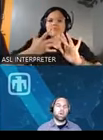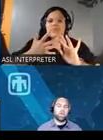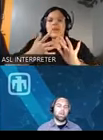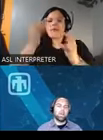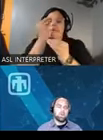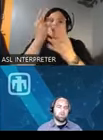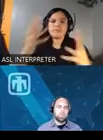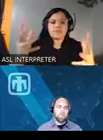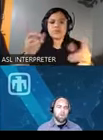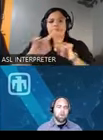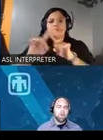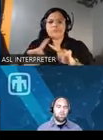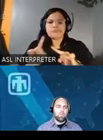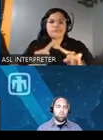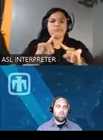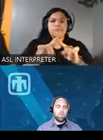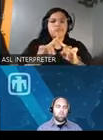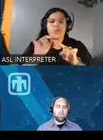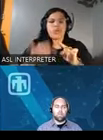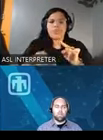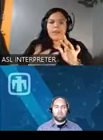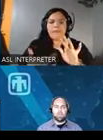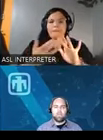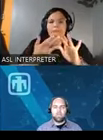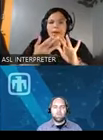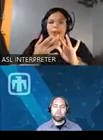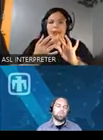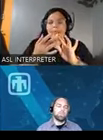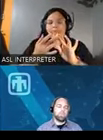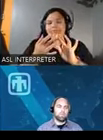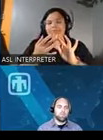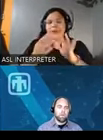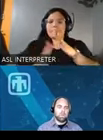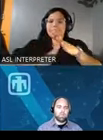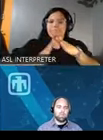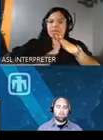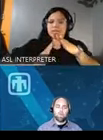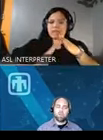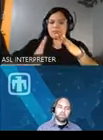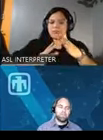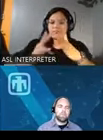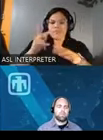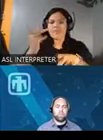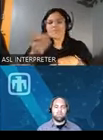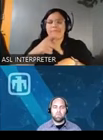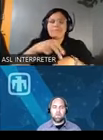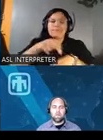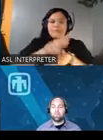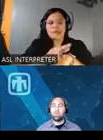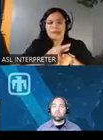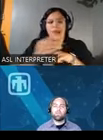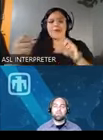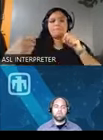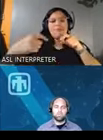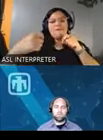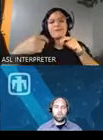facilitates wide engagement. And it's a space for the Department of Energy and the National Labs to provide project updates, gather feedback, and for